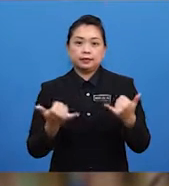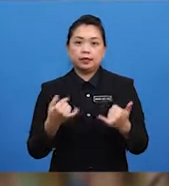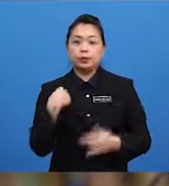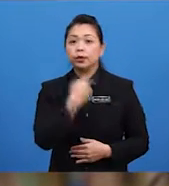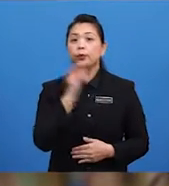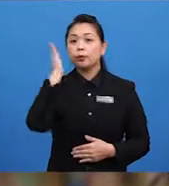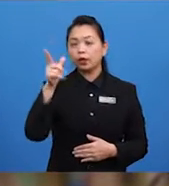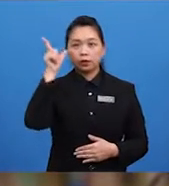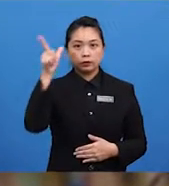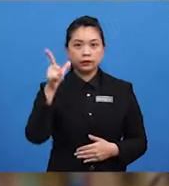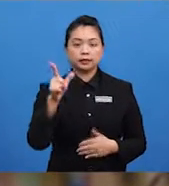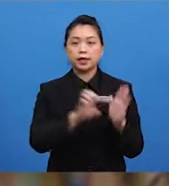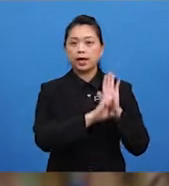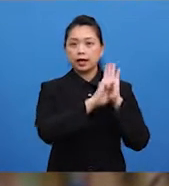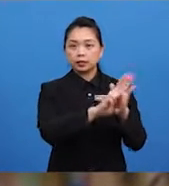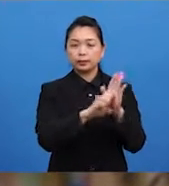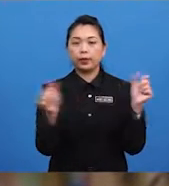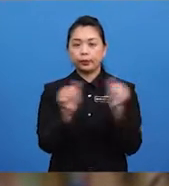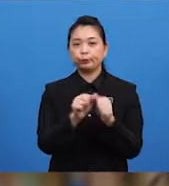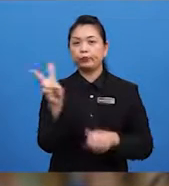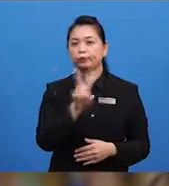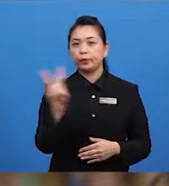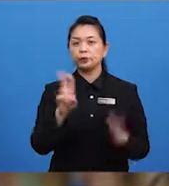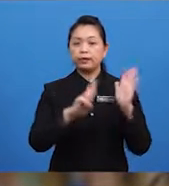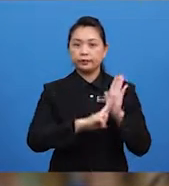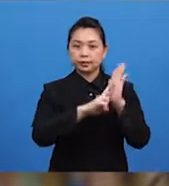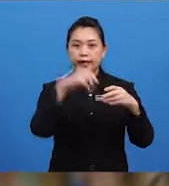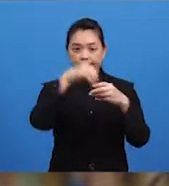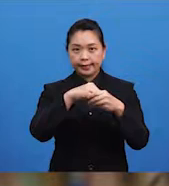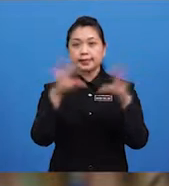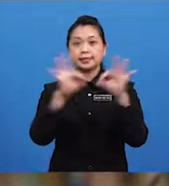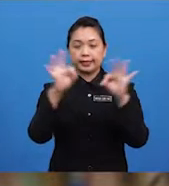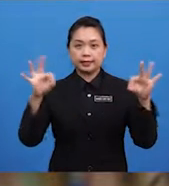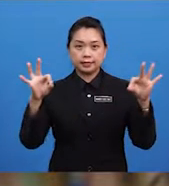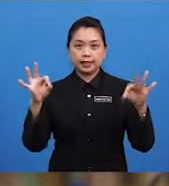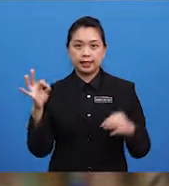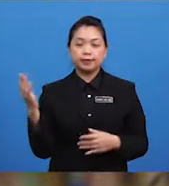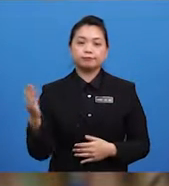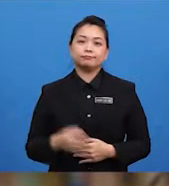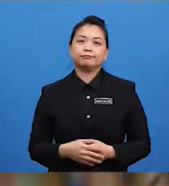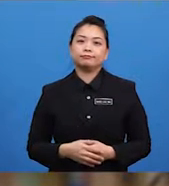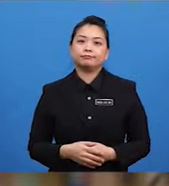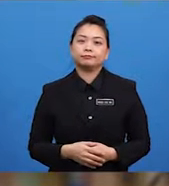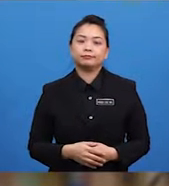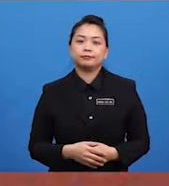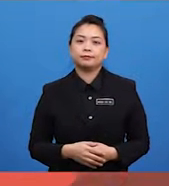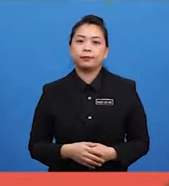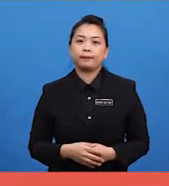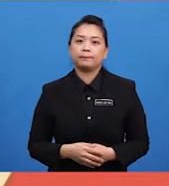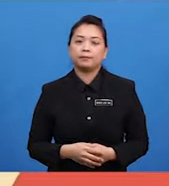Now, we will look at an example with both references in a sentence. Let's chill with a joke.